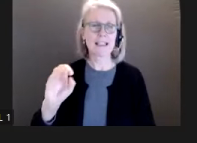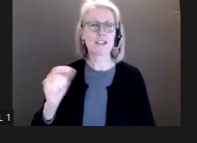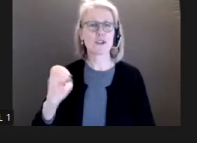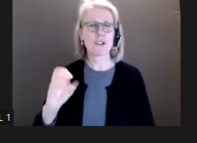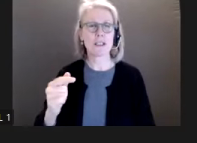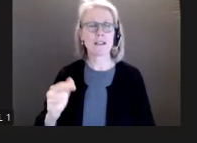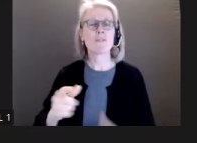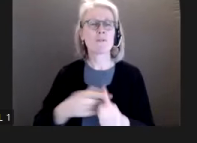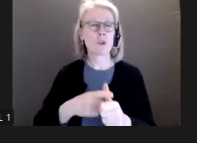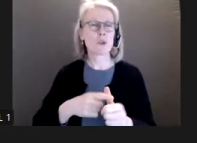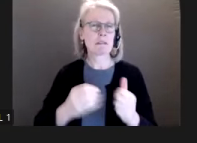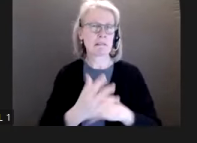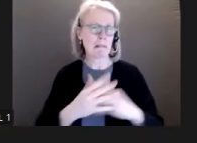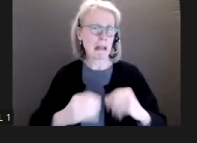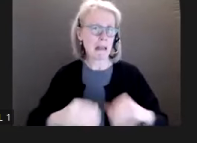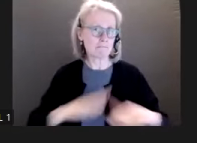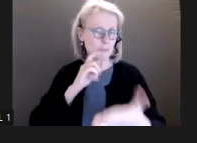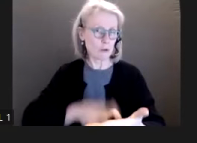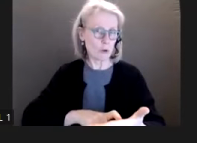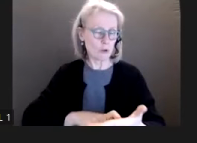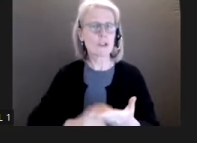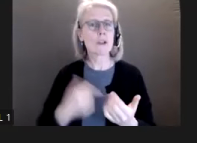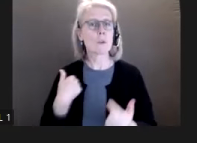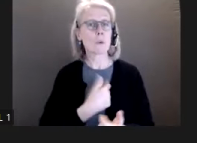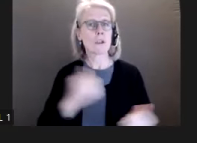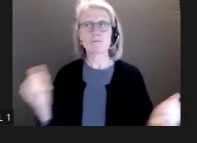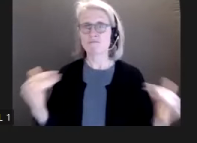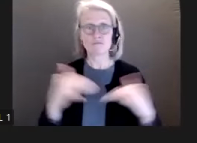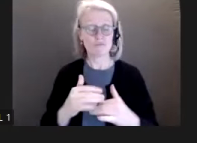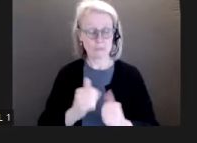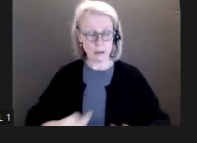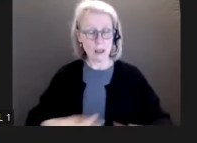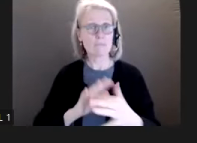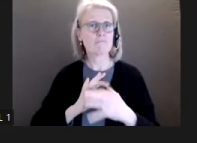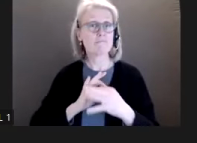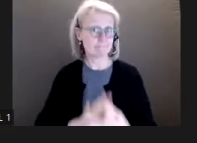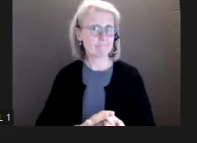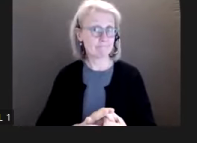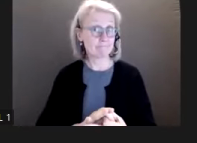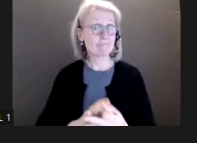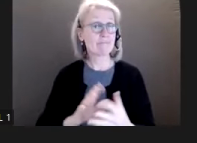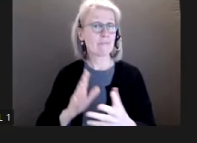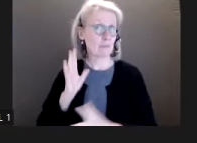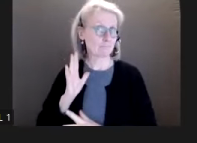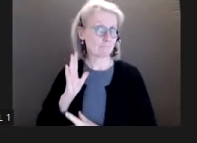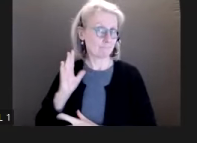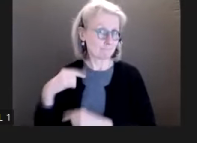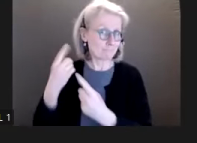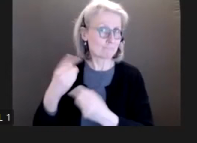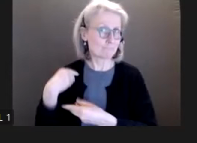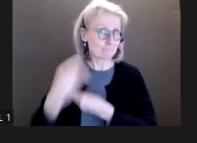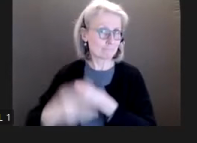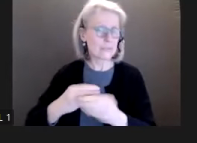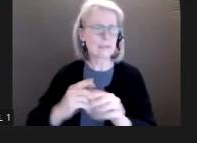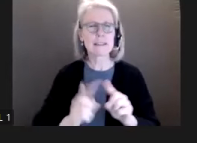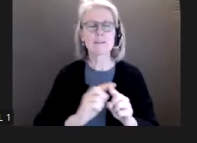acknowledgement. We acknowledge that we gather on the traditional territory of a number of First Nations and